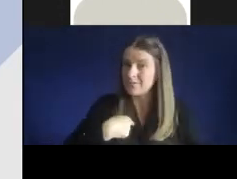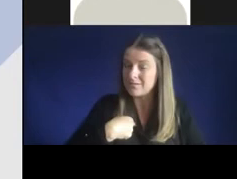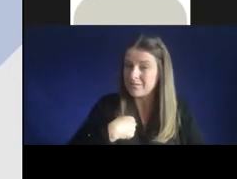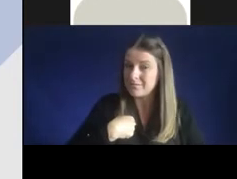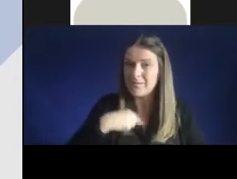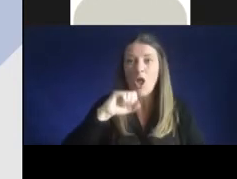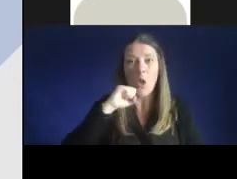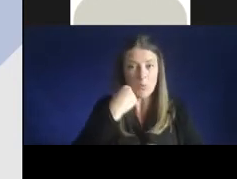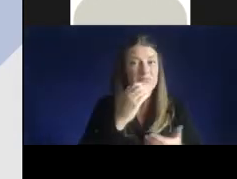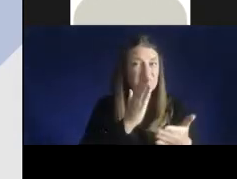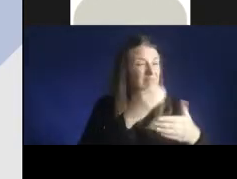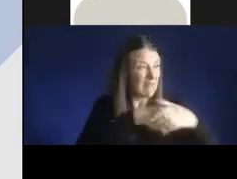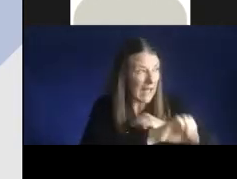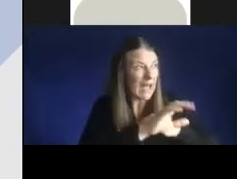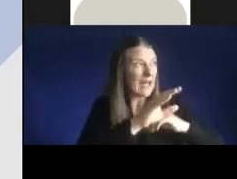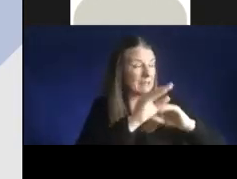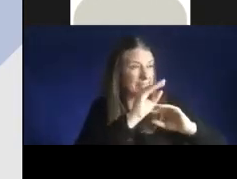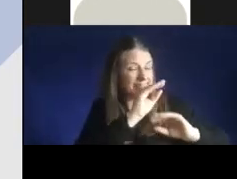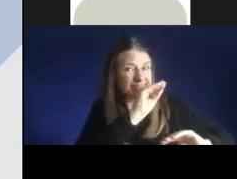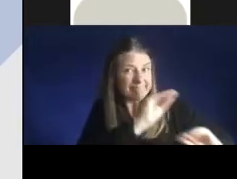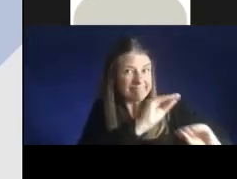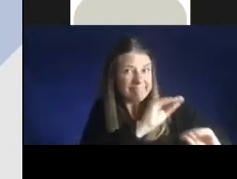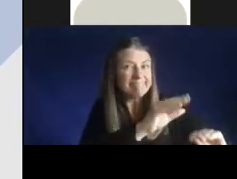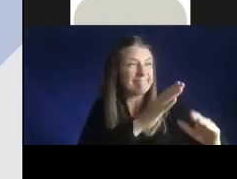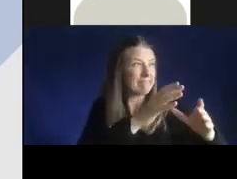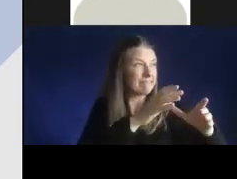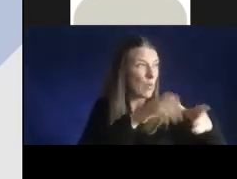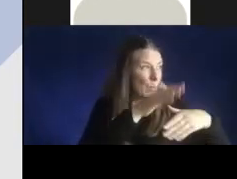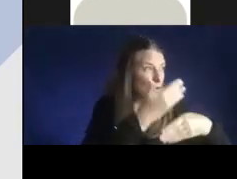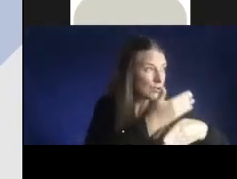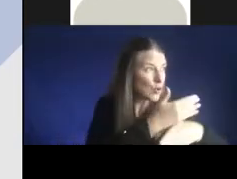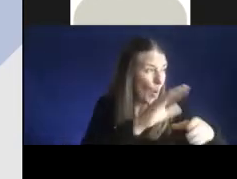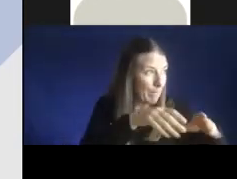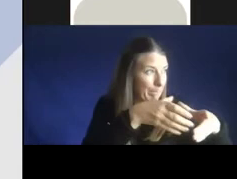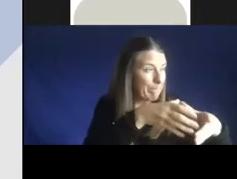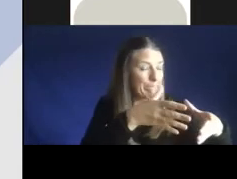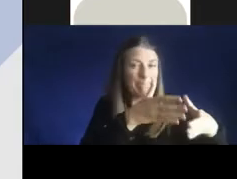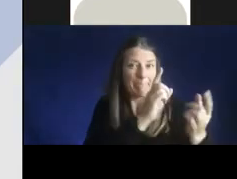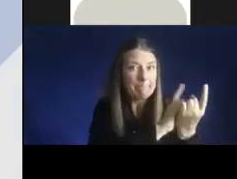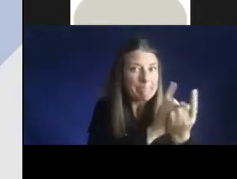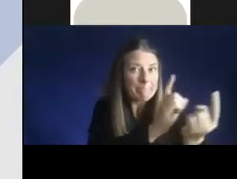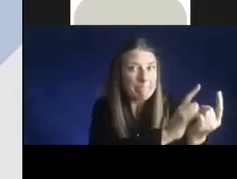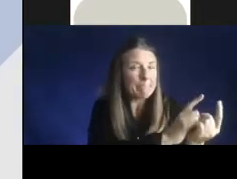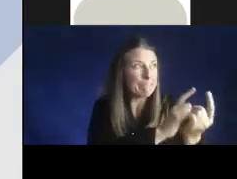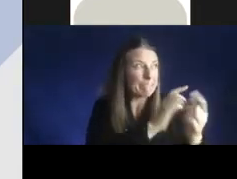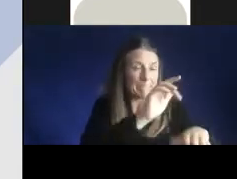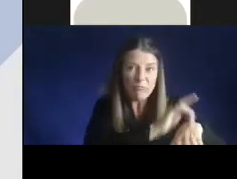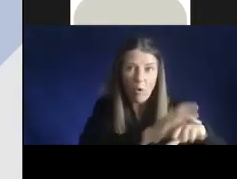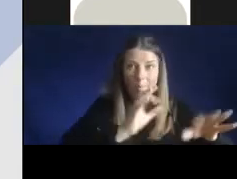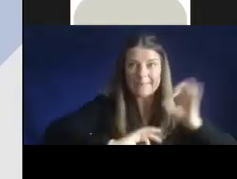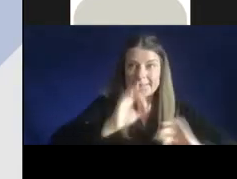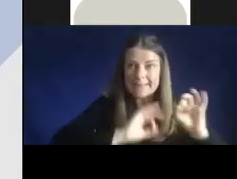a performance alongside inmates. And yet, I don't feel